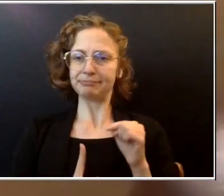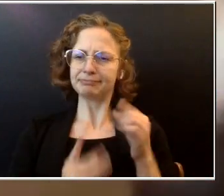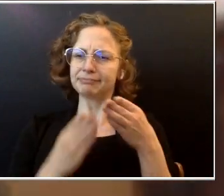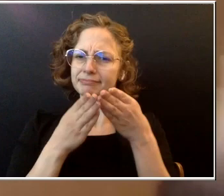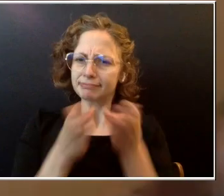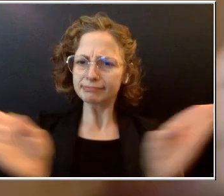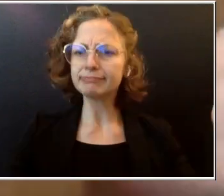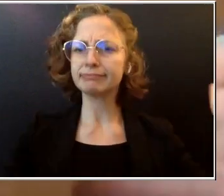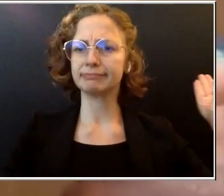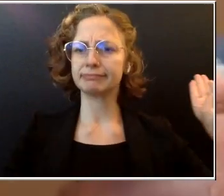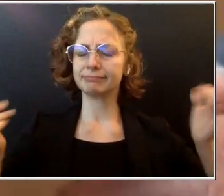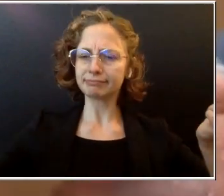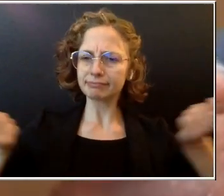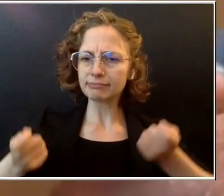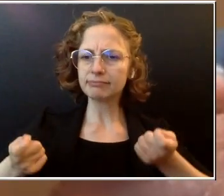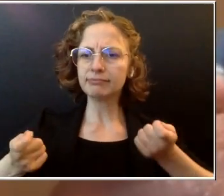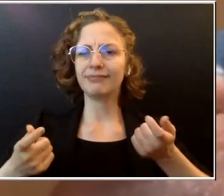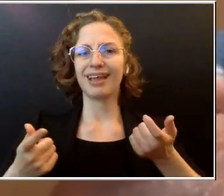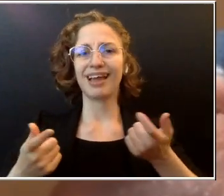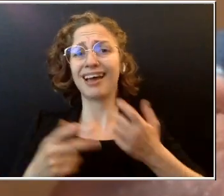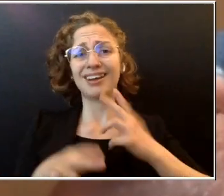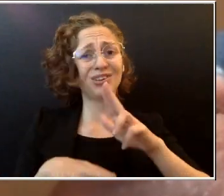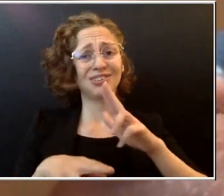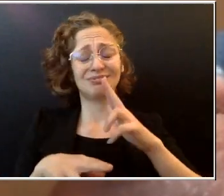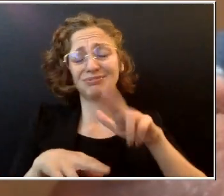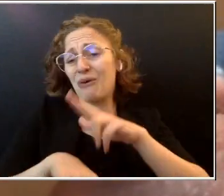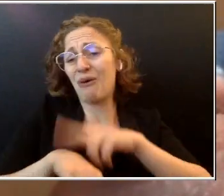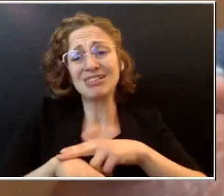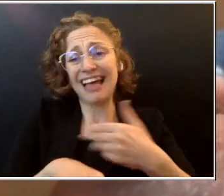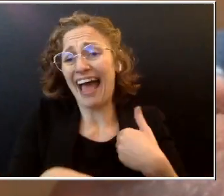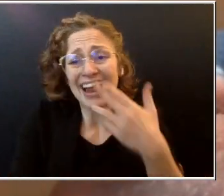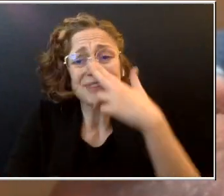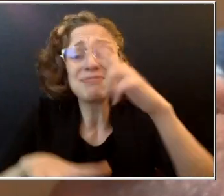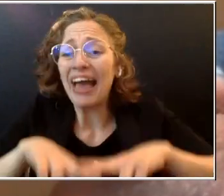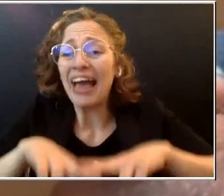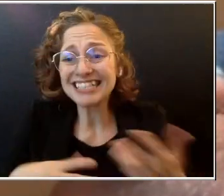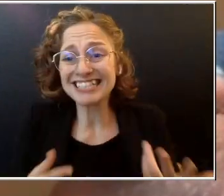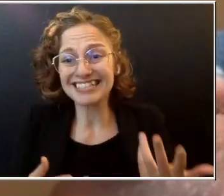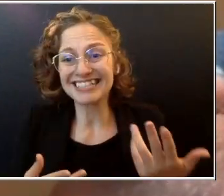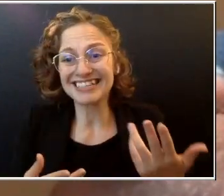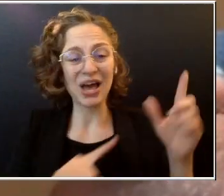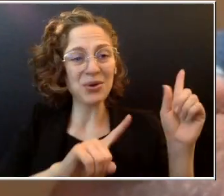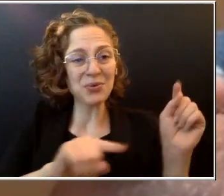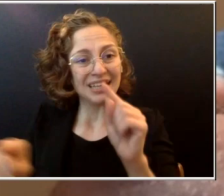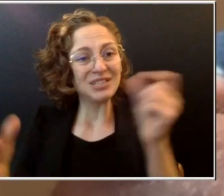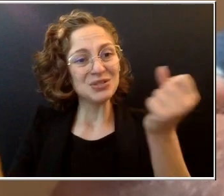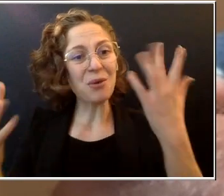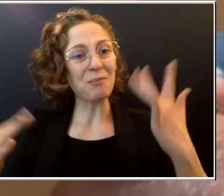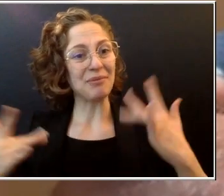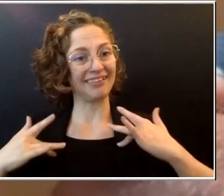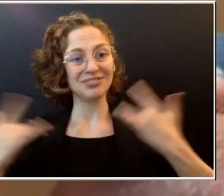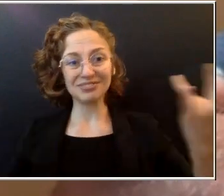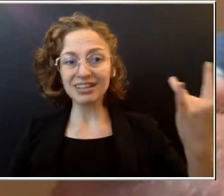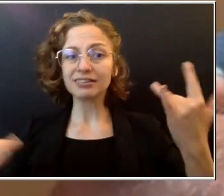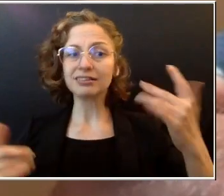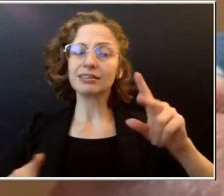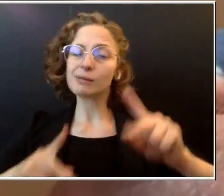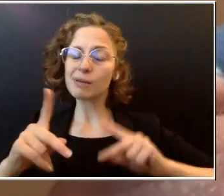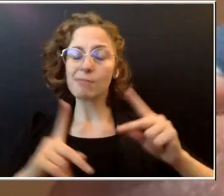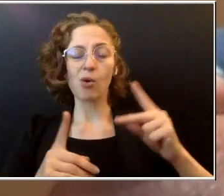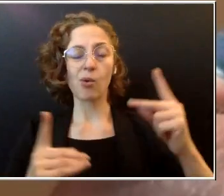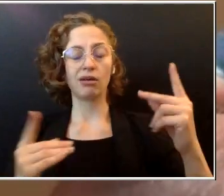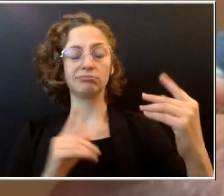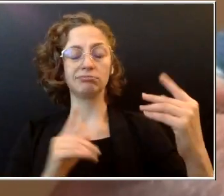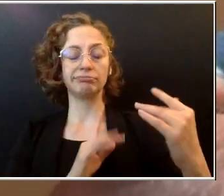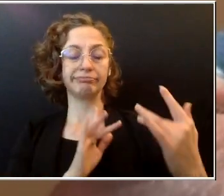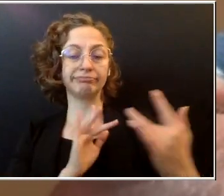of course, just had a blast. And there was so many events that I got to go to, so many people that were reaching out and helping me, that it